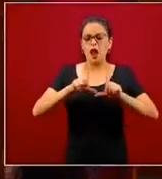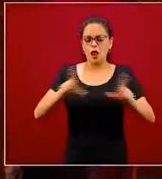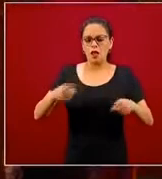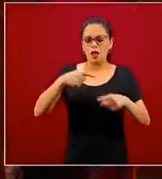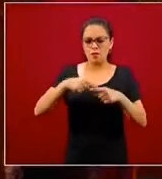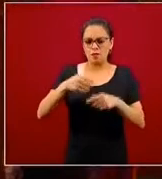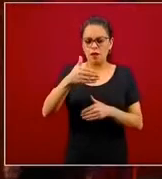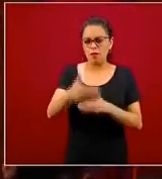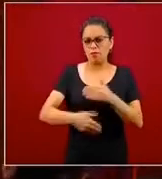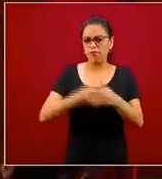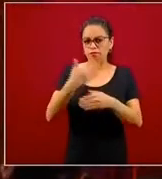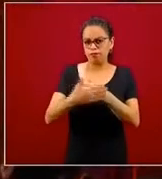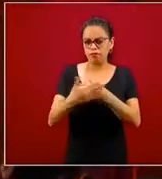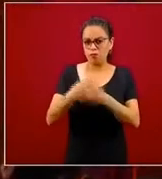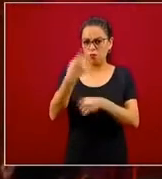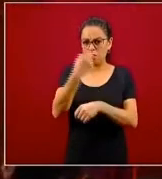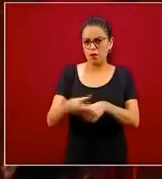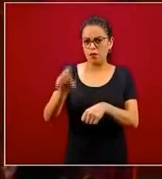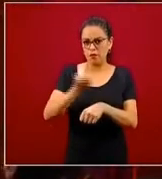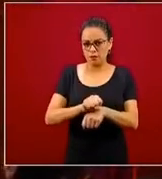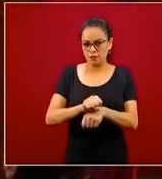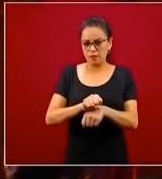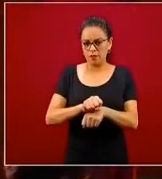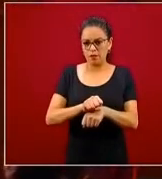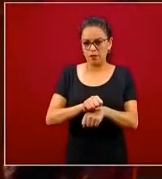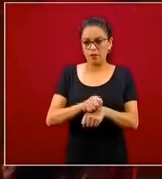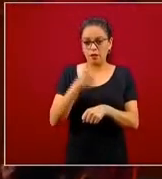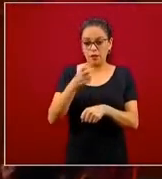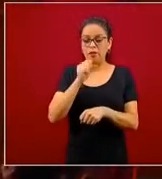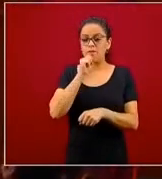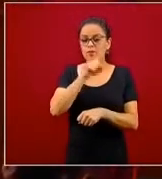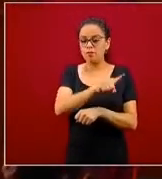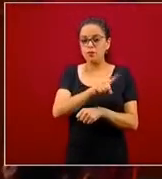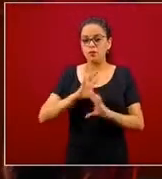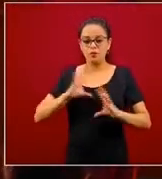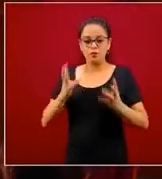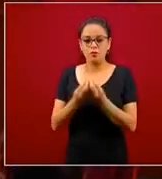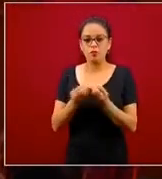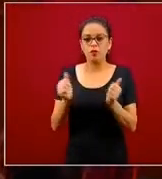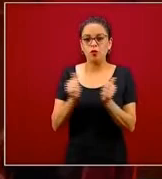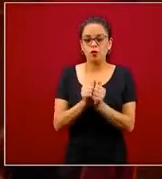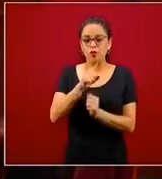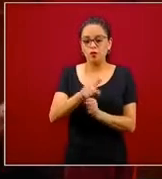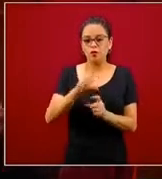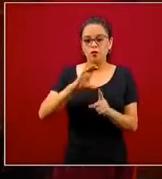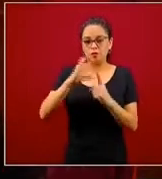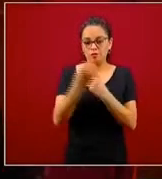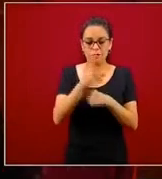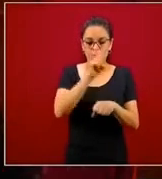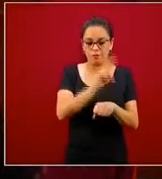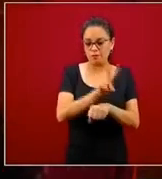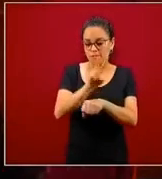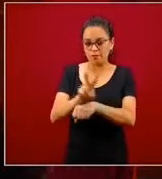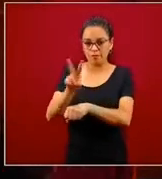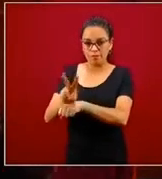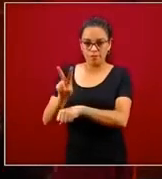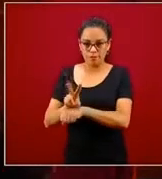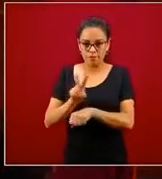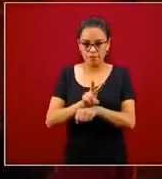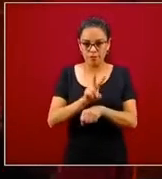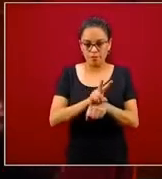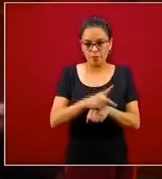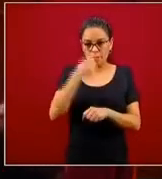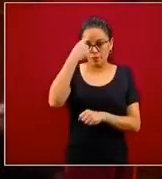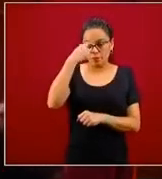medical care, and now it is ready for next week's operation. Within the surveillance components,